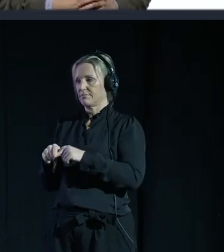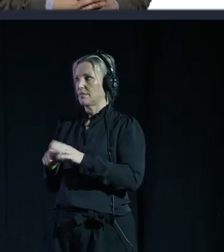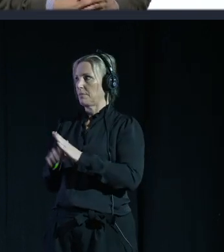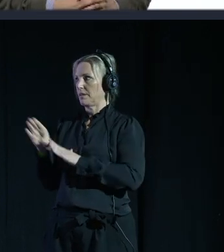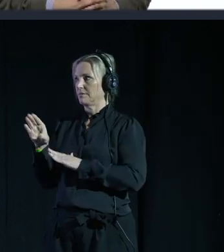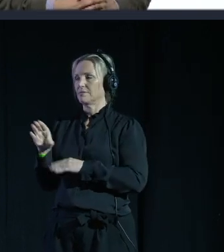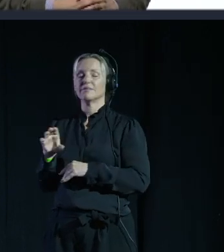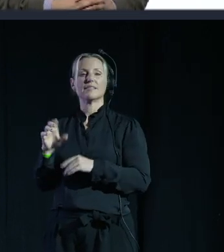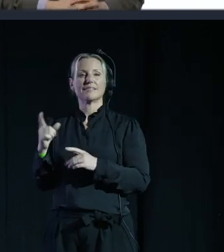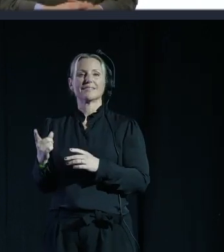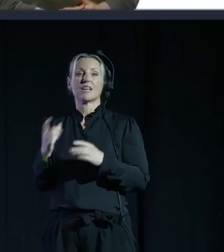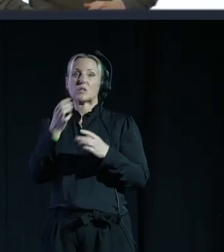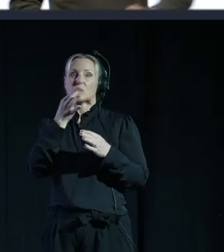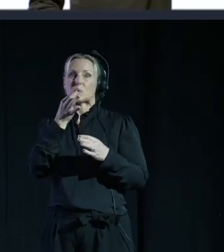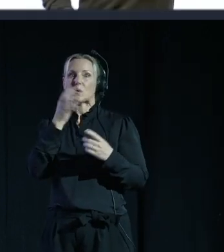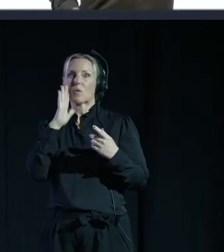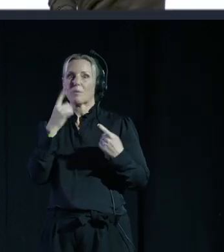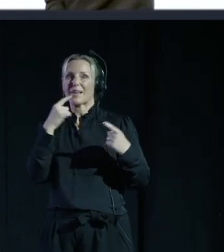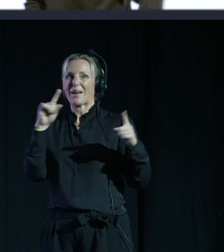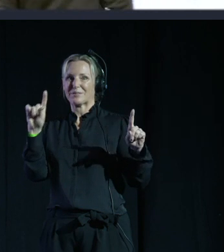very soon. Thanks, everyone.